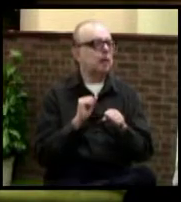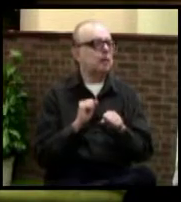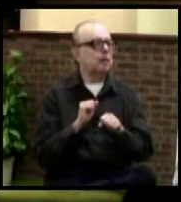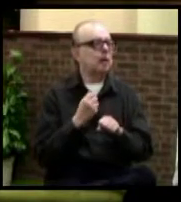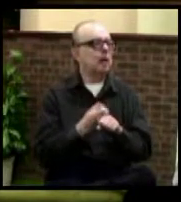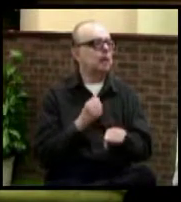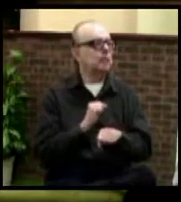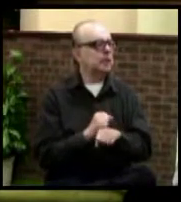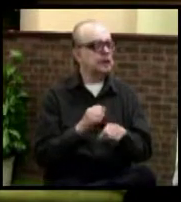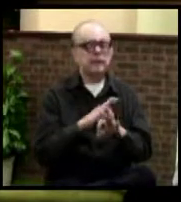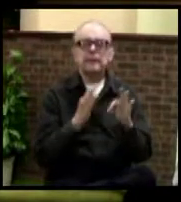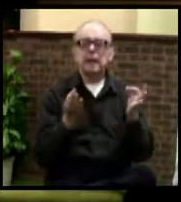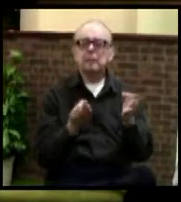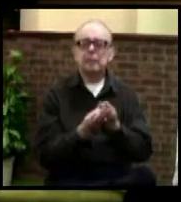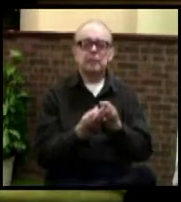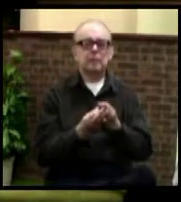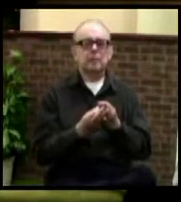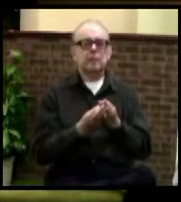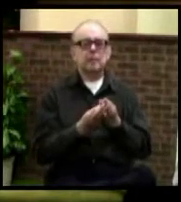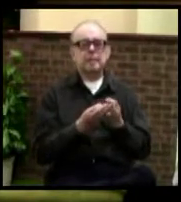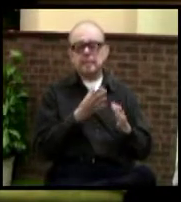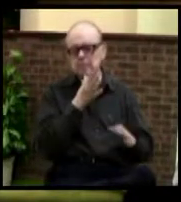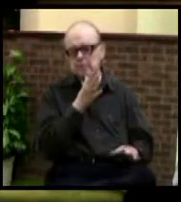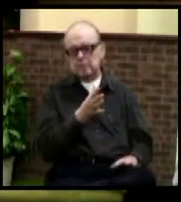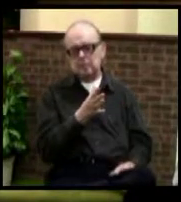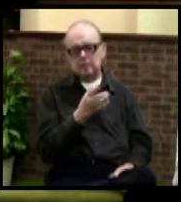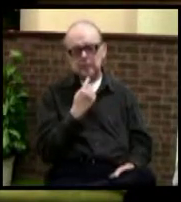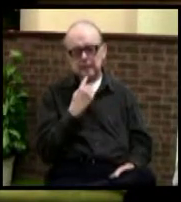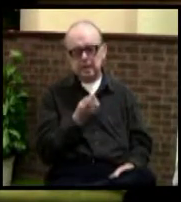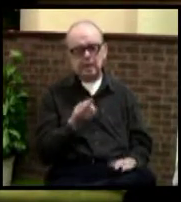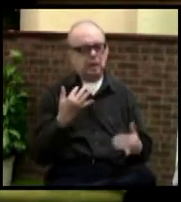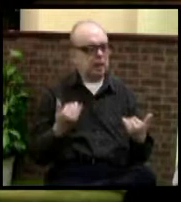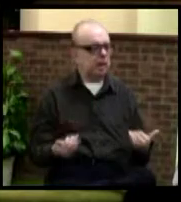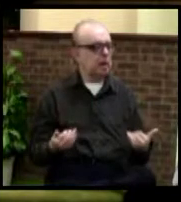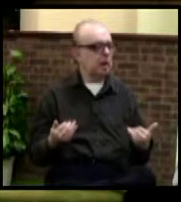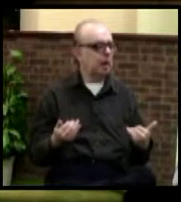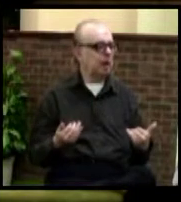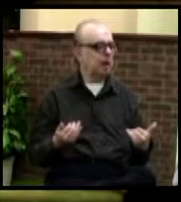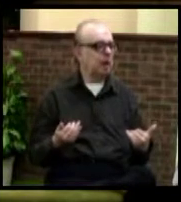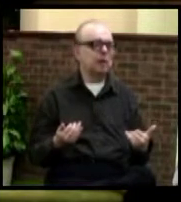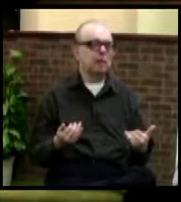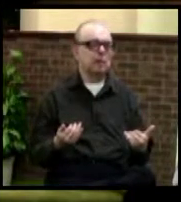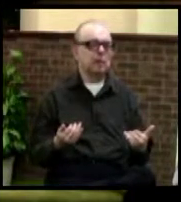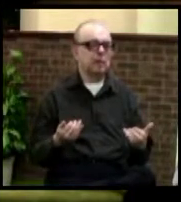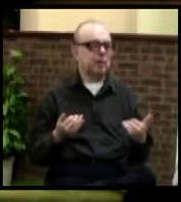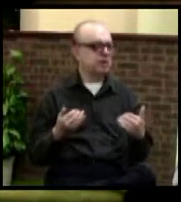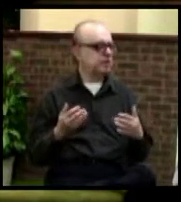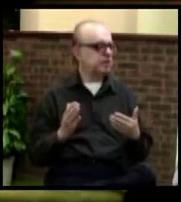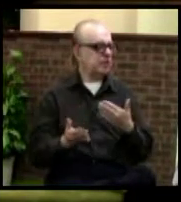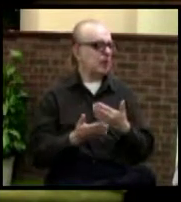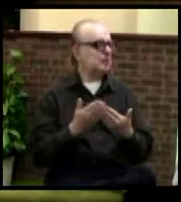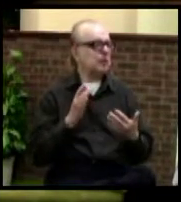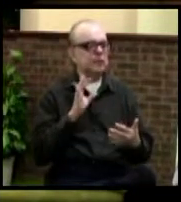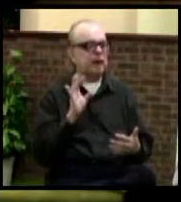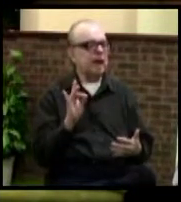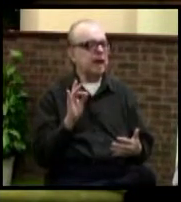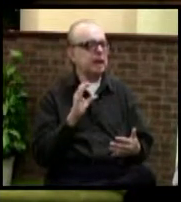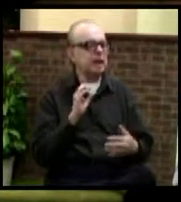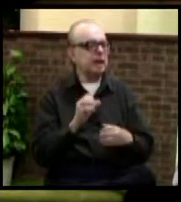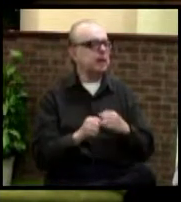family. And she would begin to say that she now has gone into about 80 years of age.